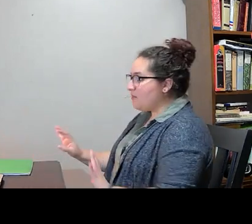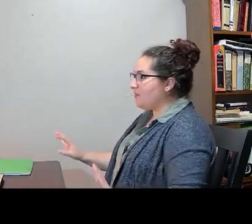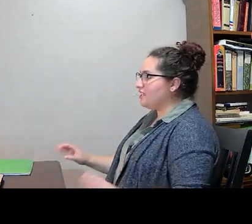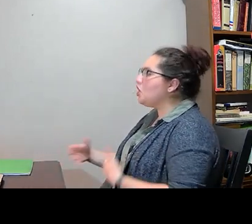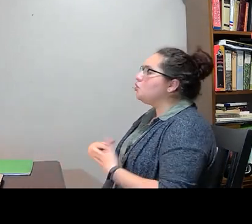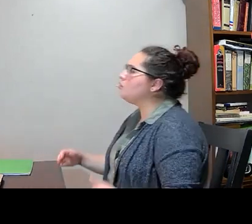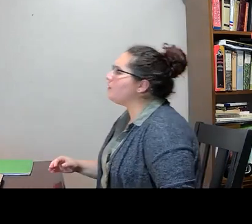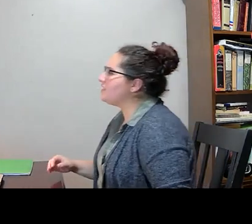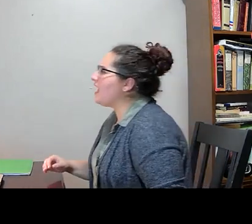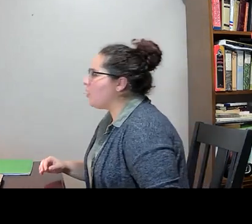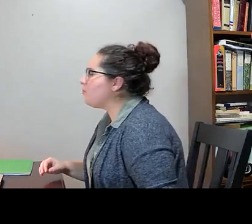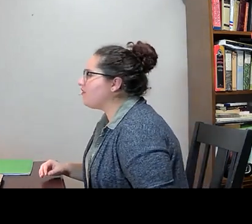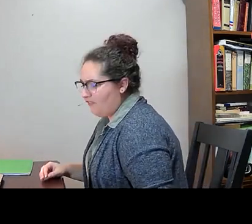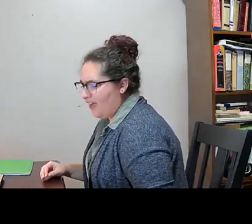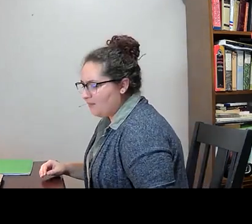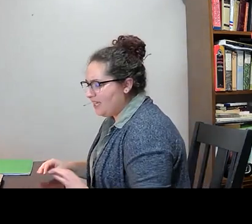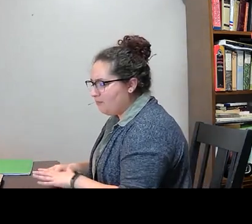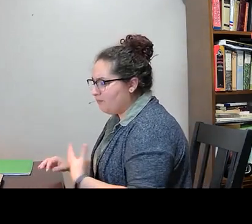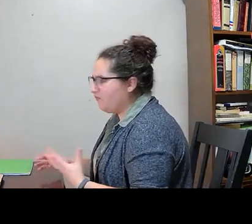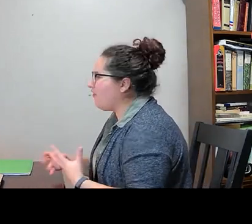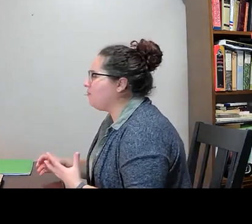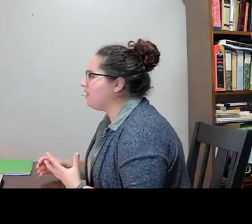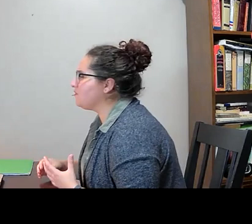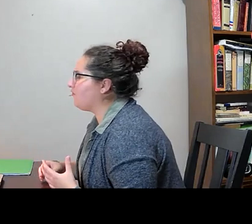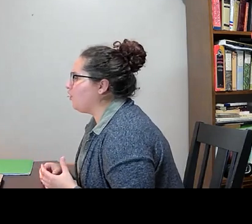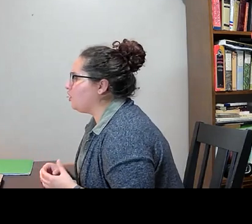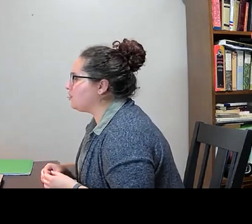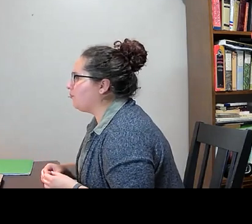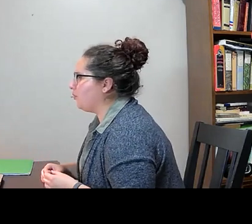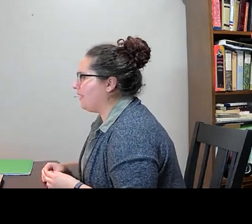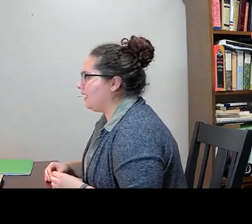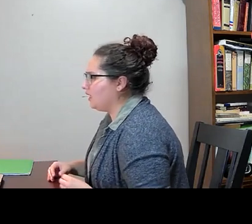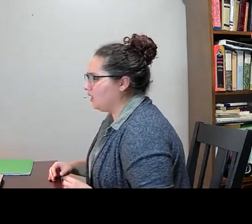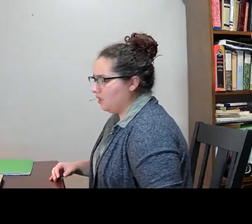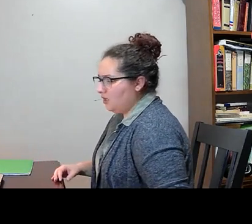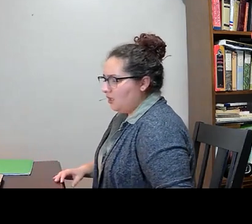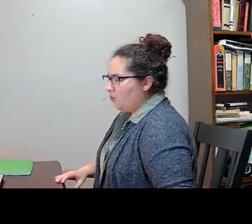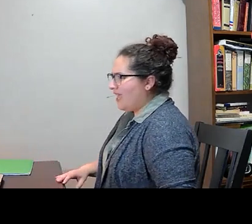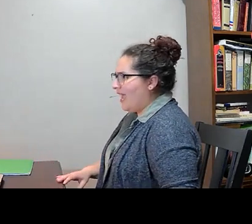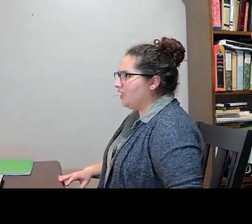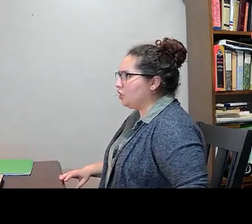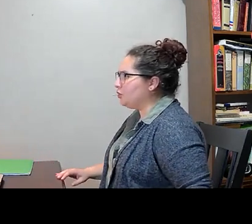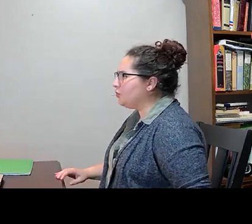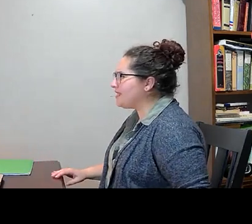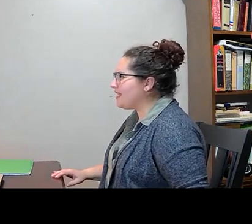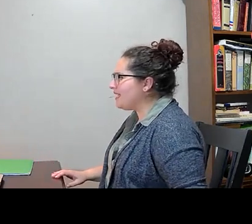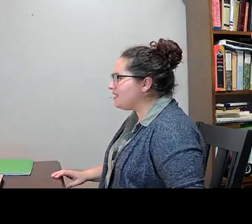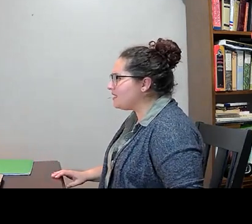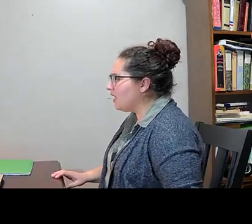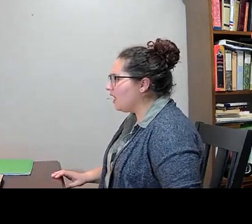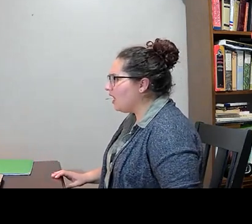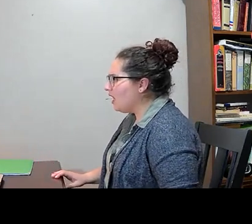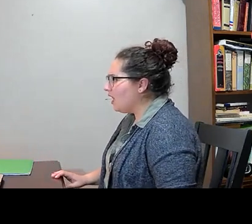family business. Don't you want to help the family? Family comes first, Bree. We can't lose